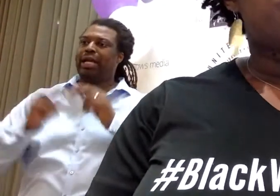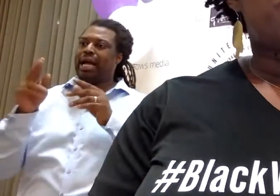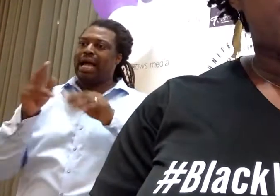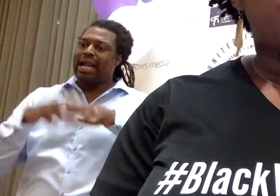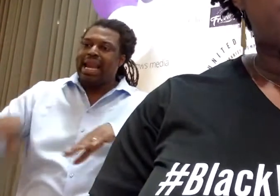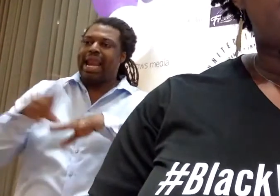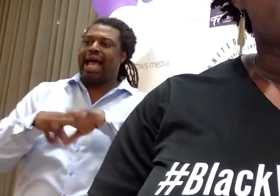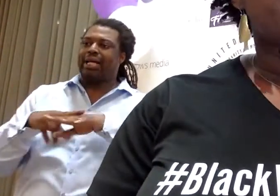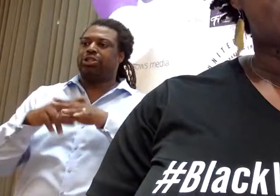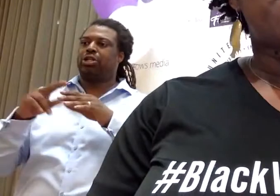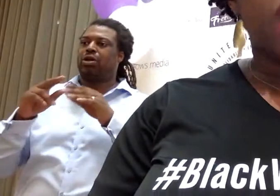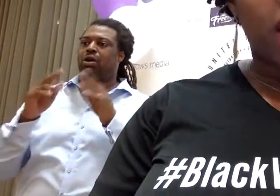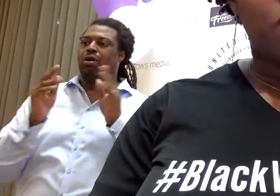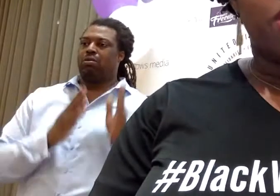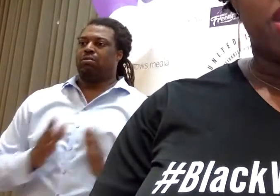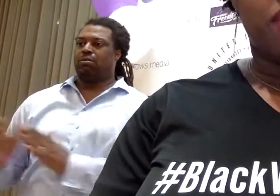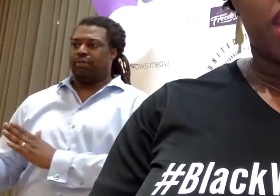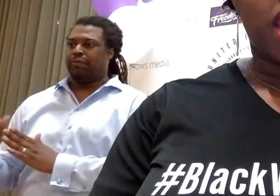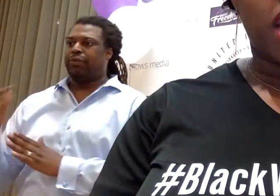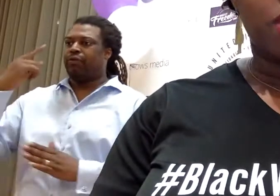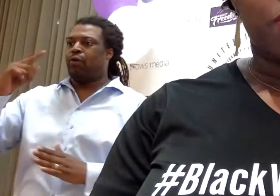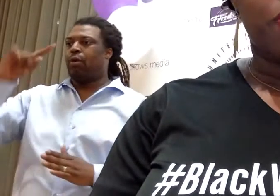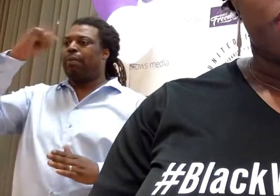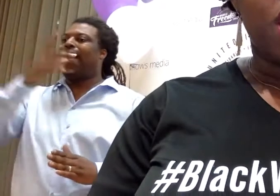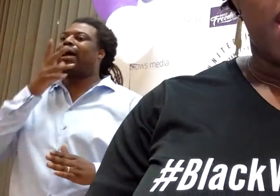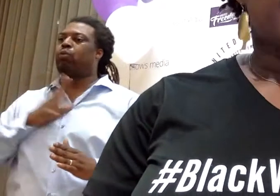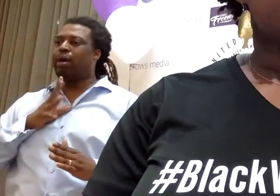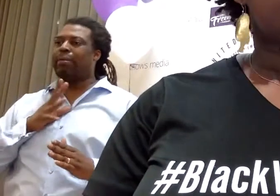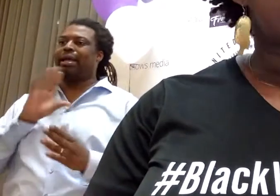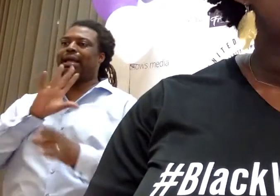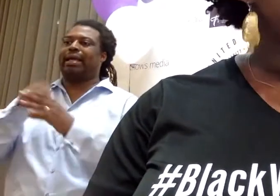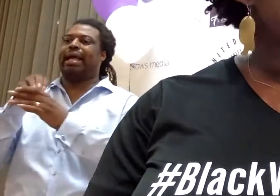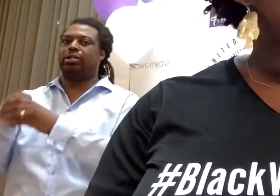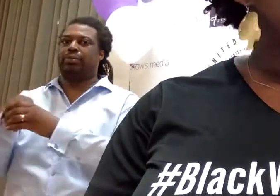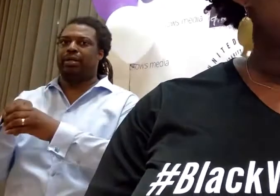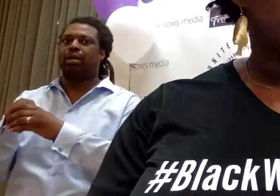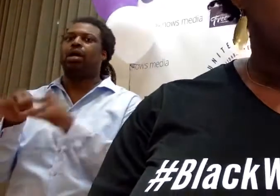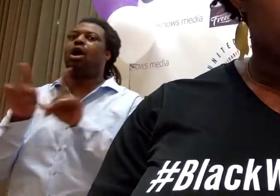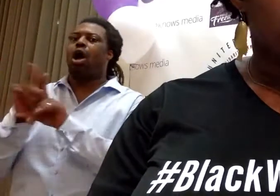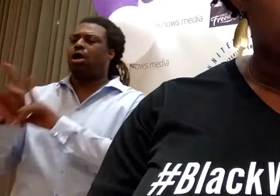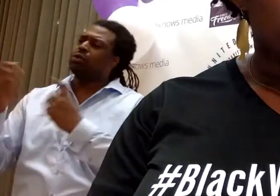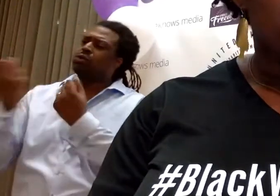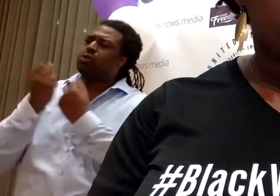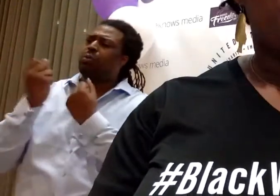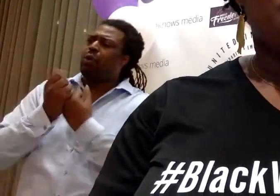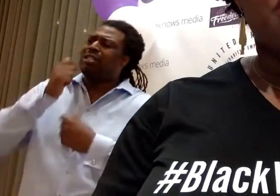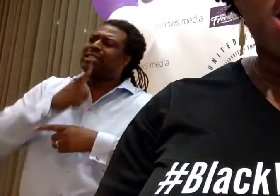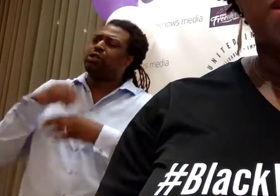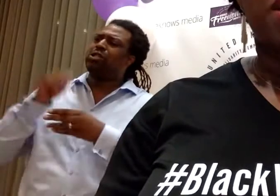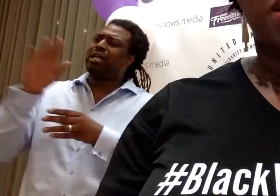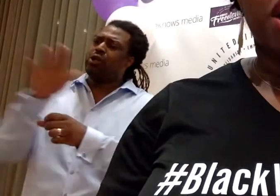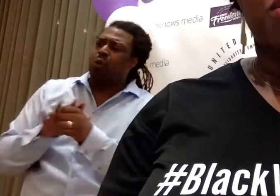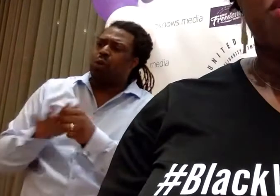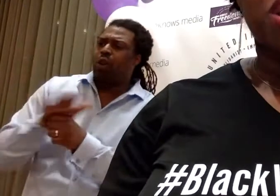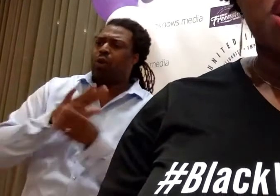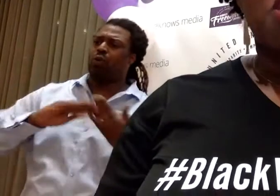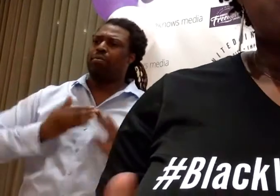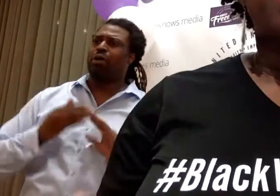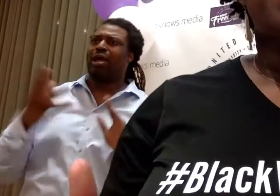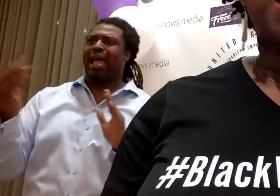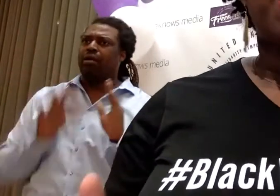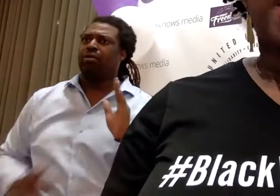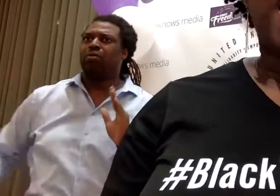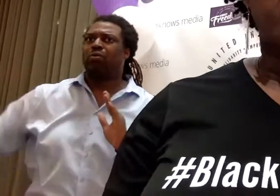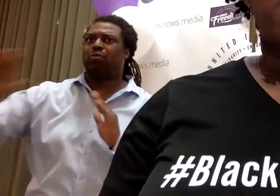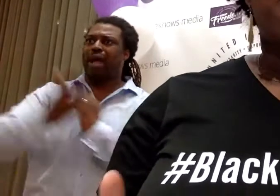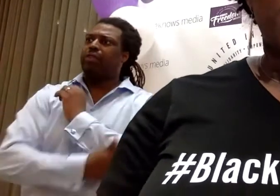a leadership pipeline for Black women's civic engagement. And support the sisters in your local community and across this country